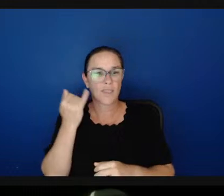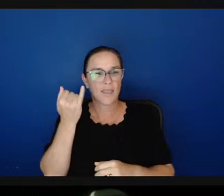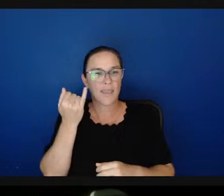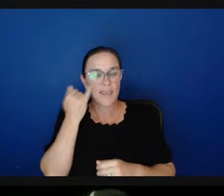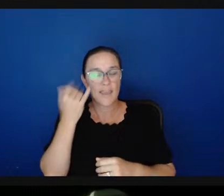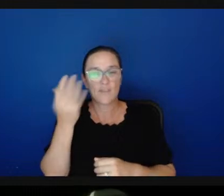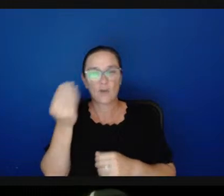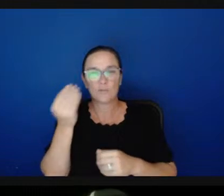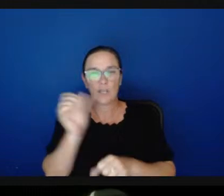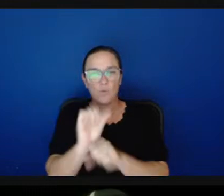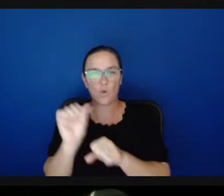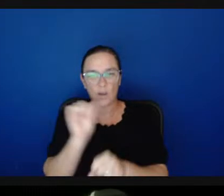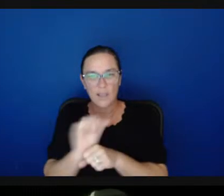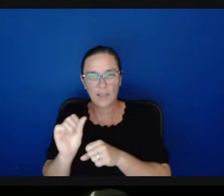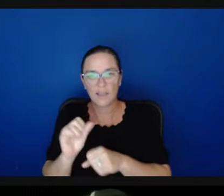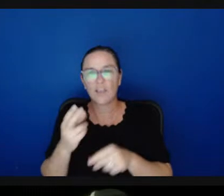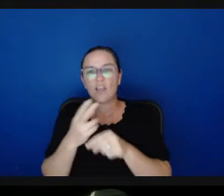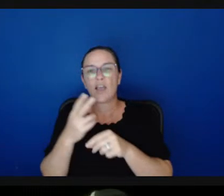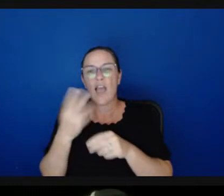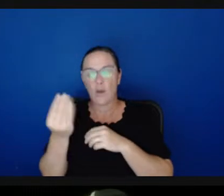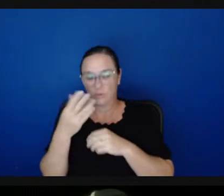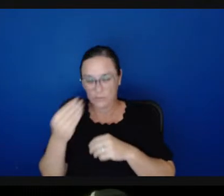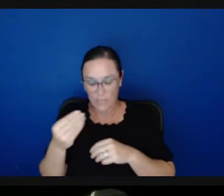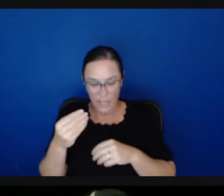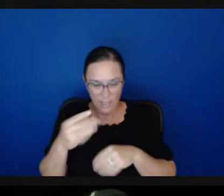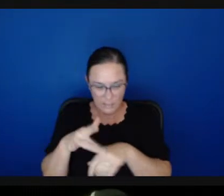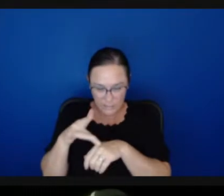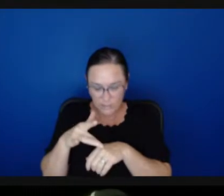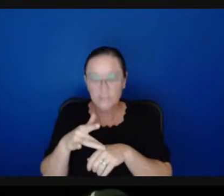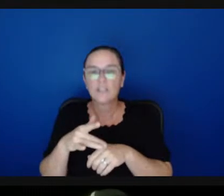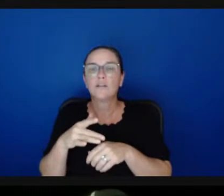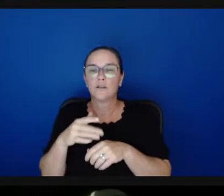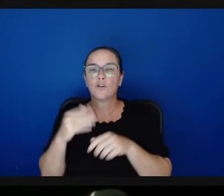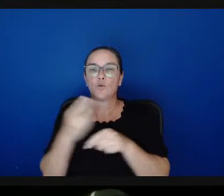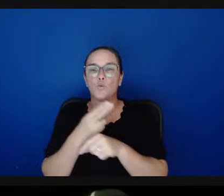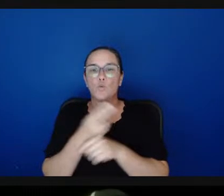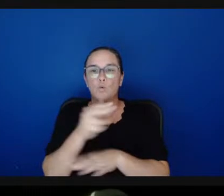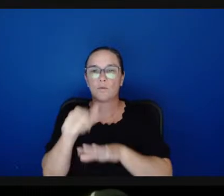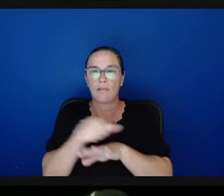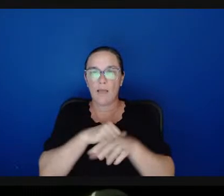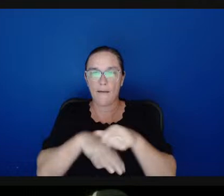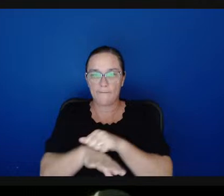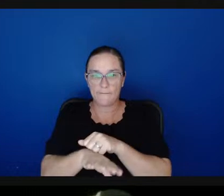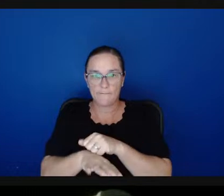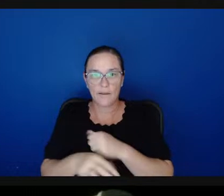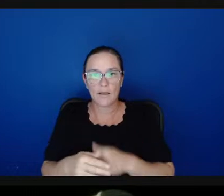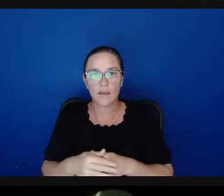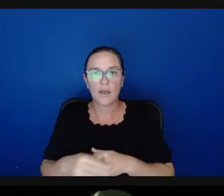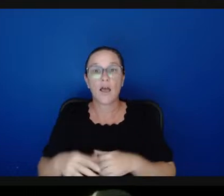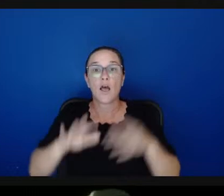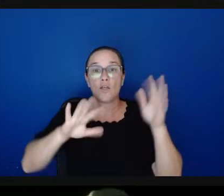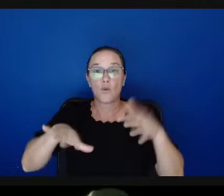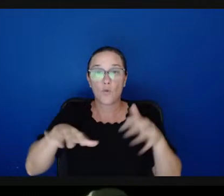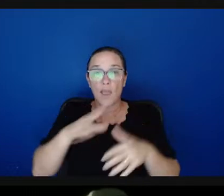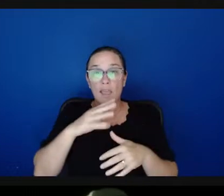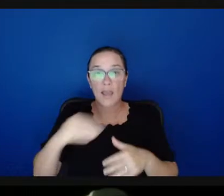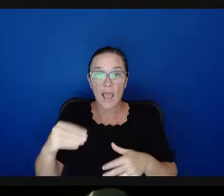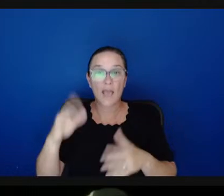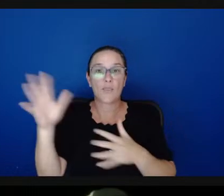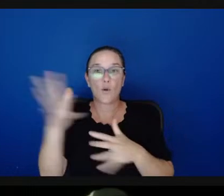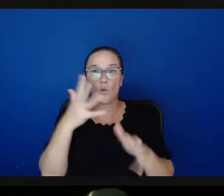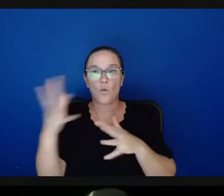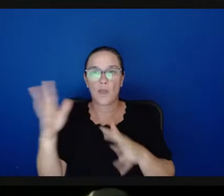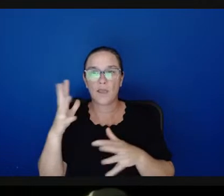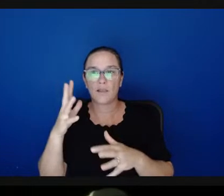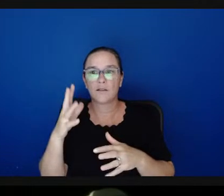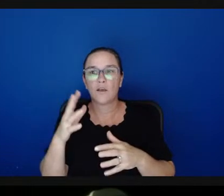stuff, wear gloves, eye protection, face masks. You can't limit exposure. Eventually, the rainfall and the wind and just crunching of